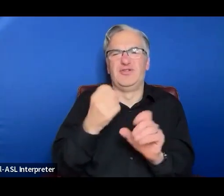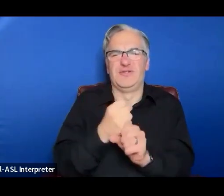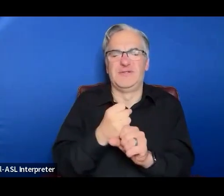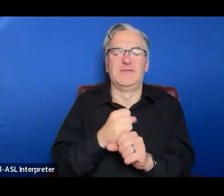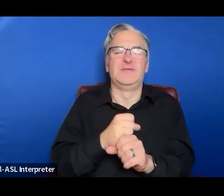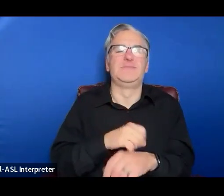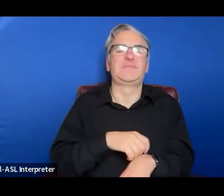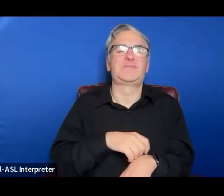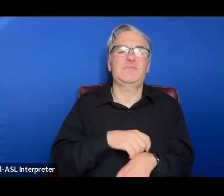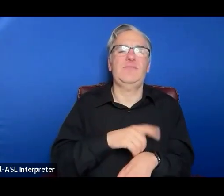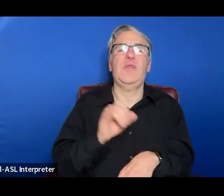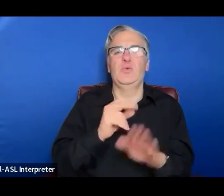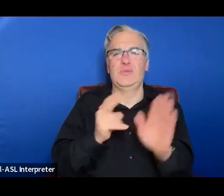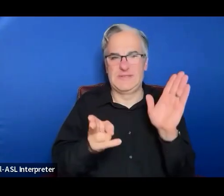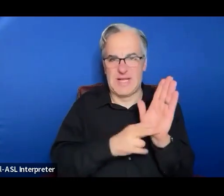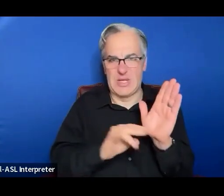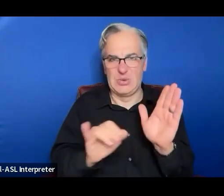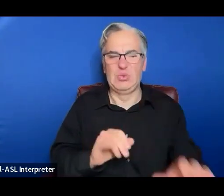then that's signed as well.